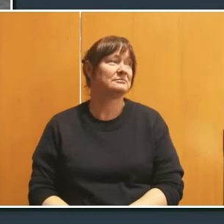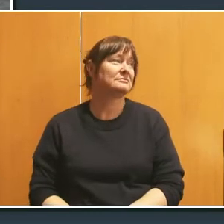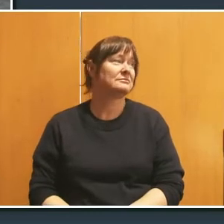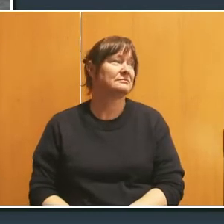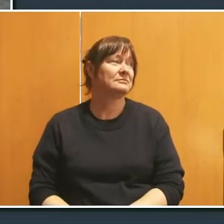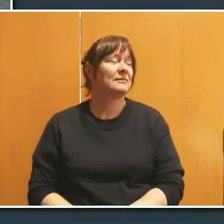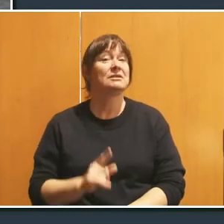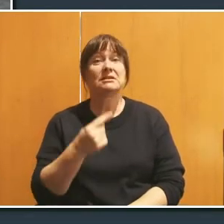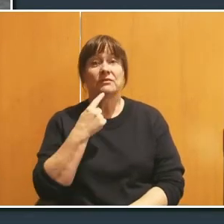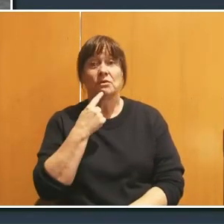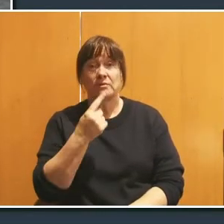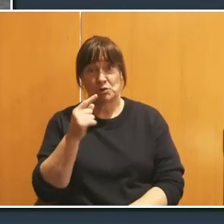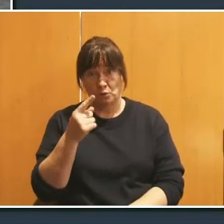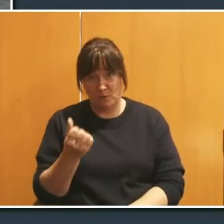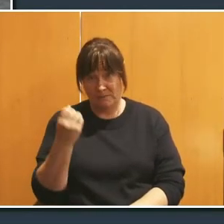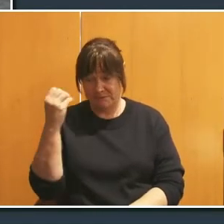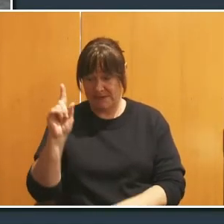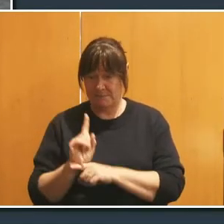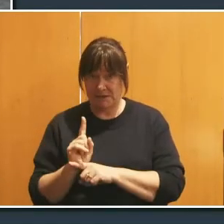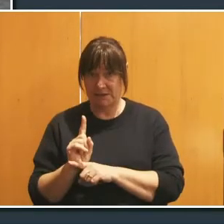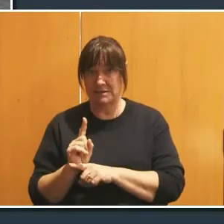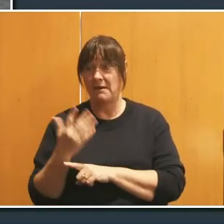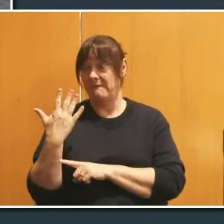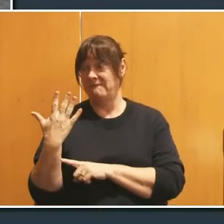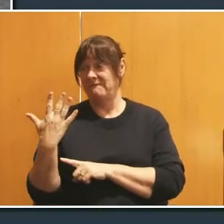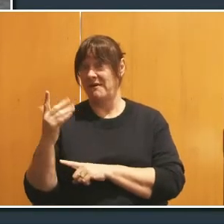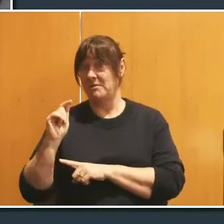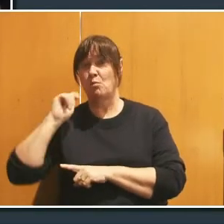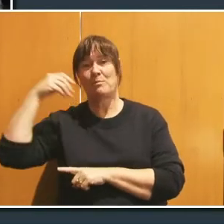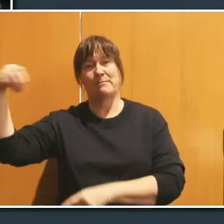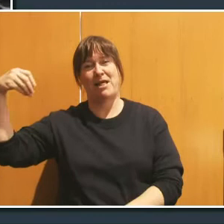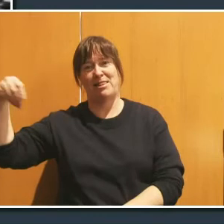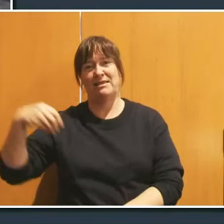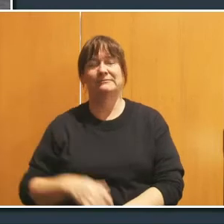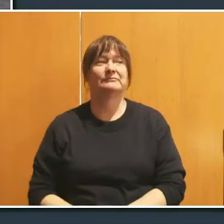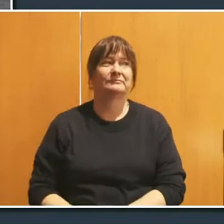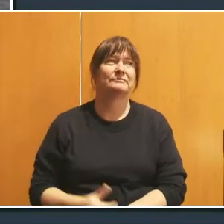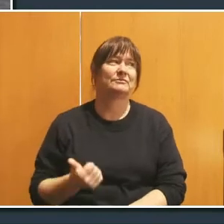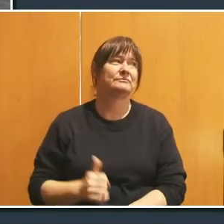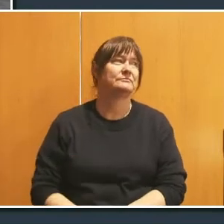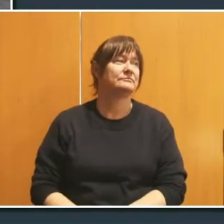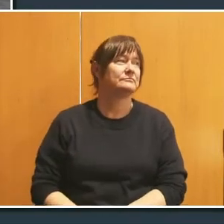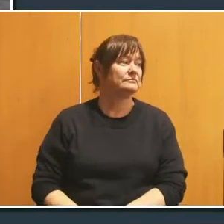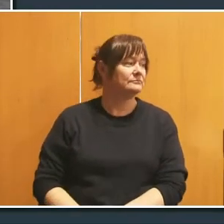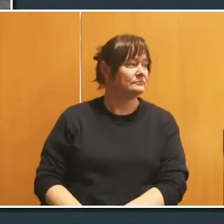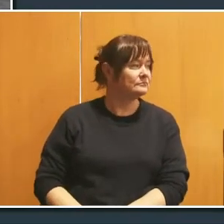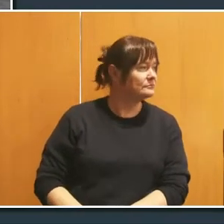And just for your information, you have 10 minutes with a ballot 5 minutes, so you know how time's going.